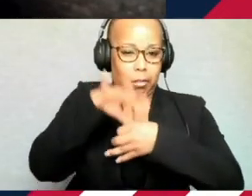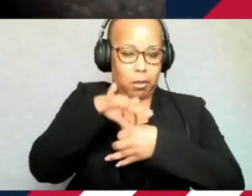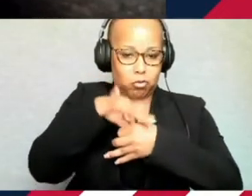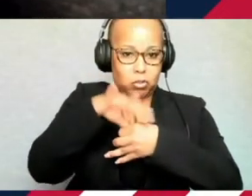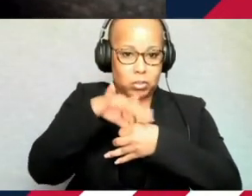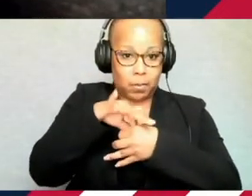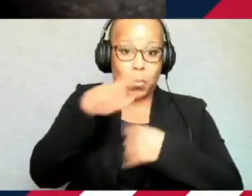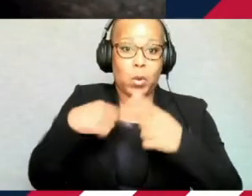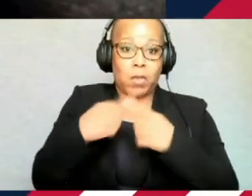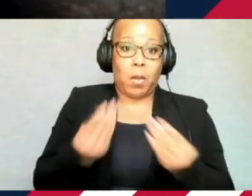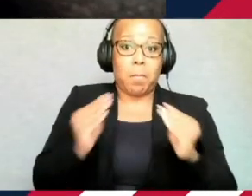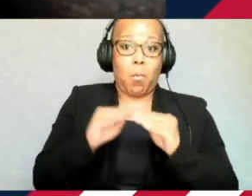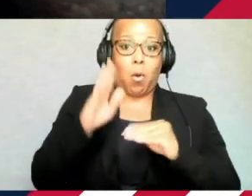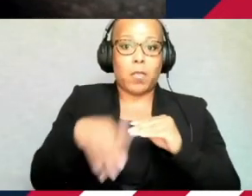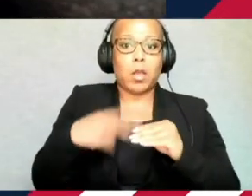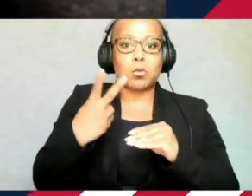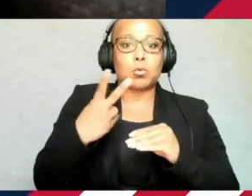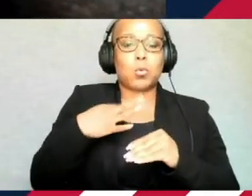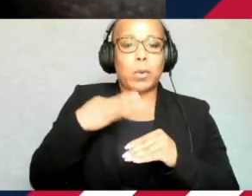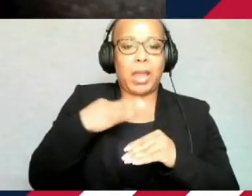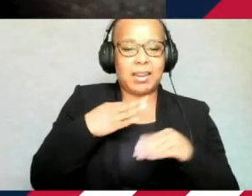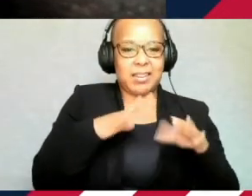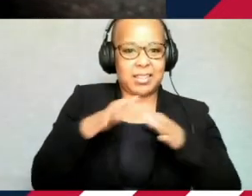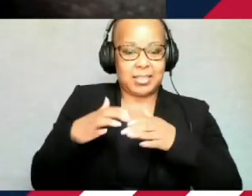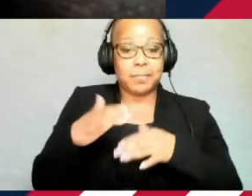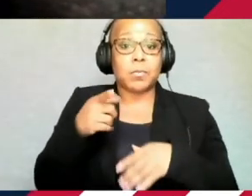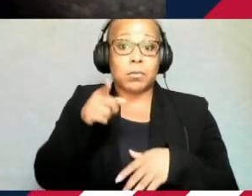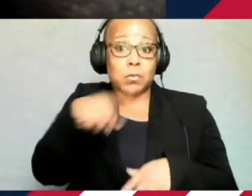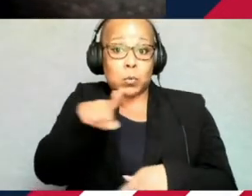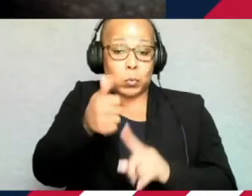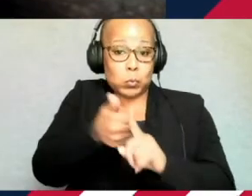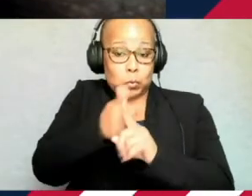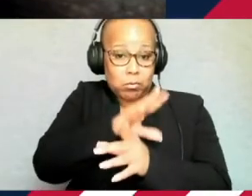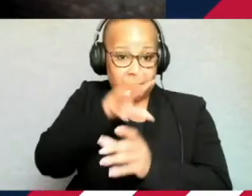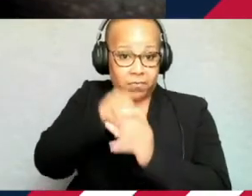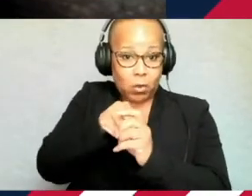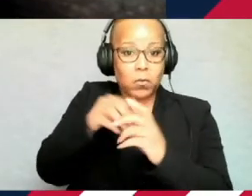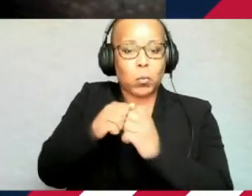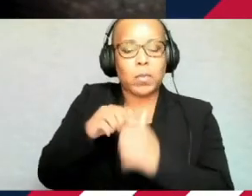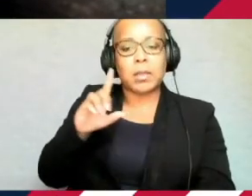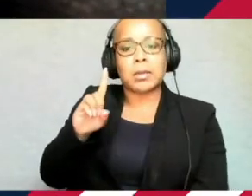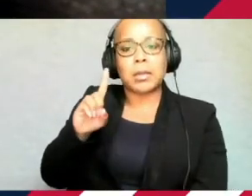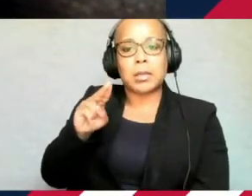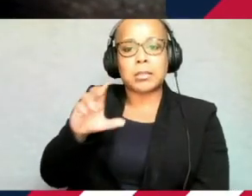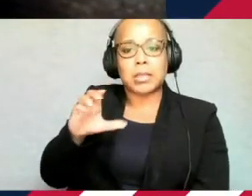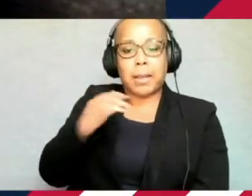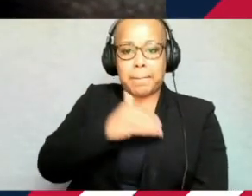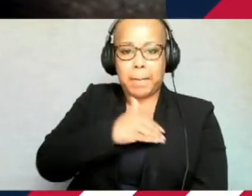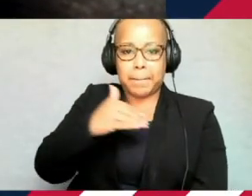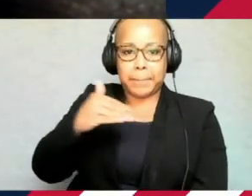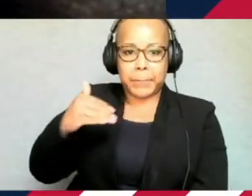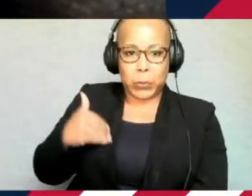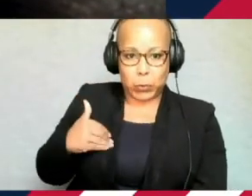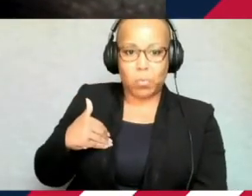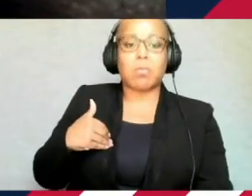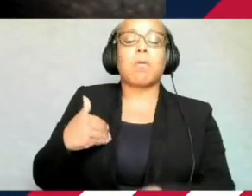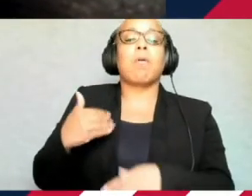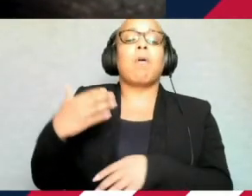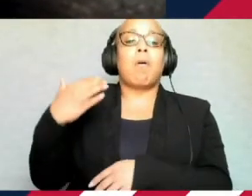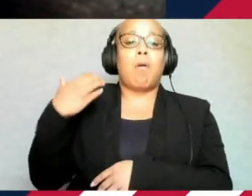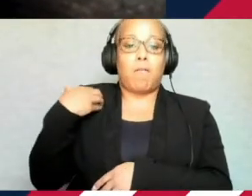there's more than two candidates. Any of you that were involved in the DNC members officer election